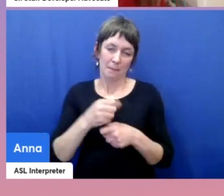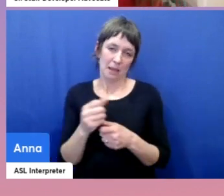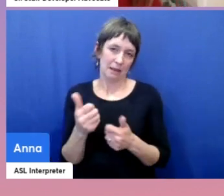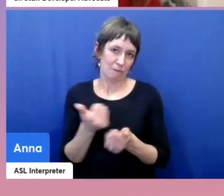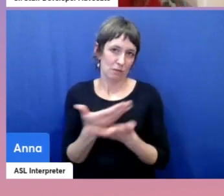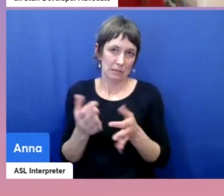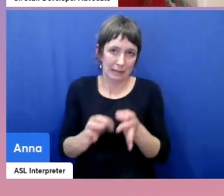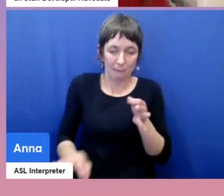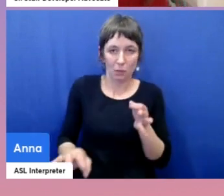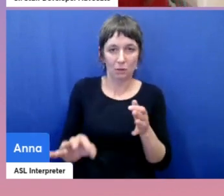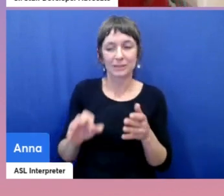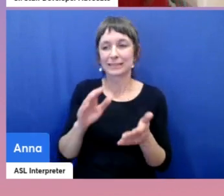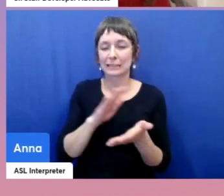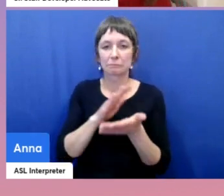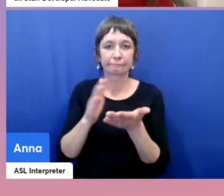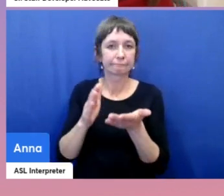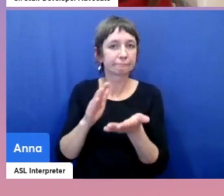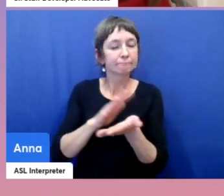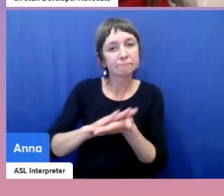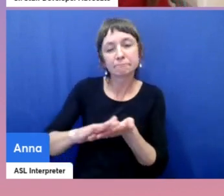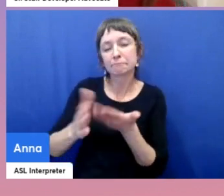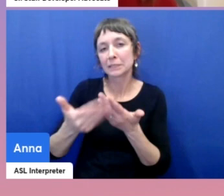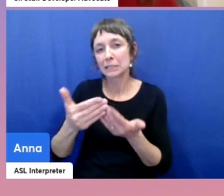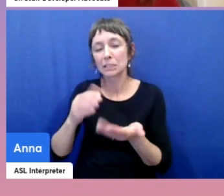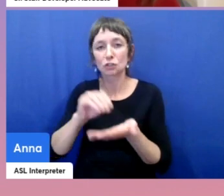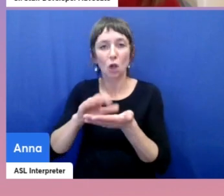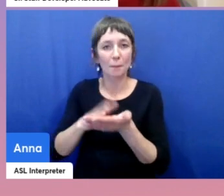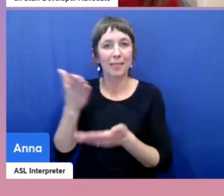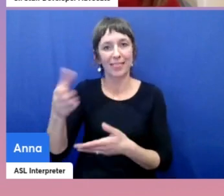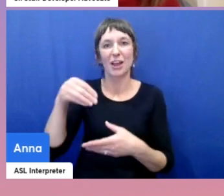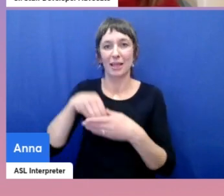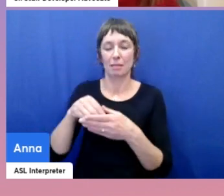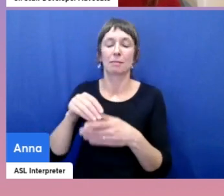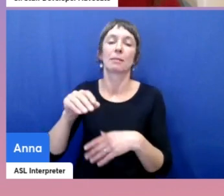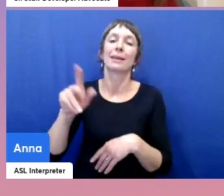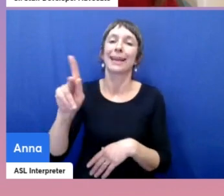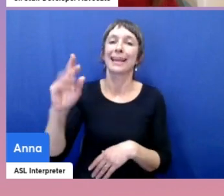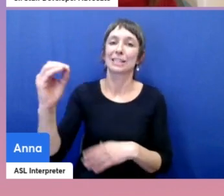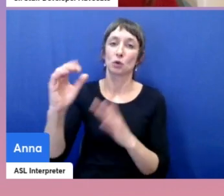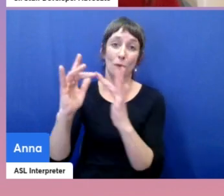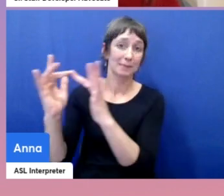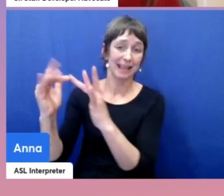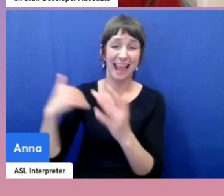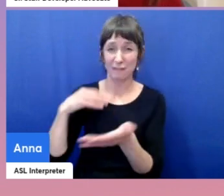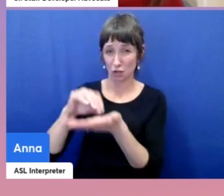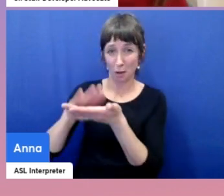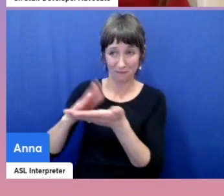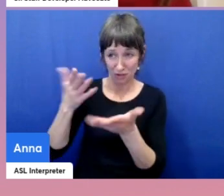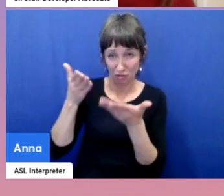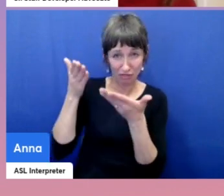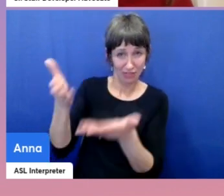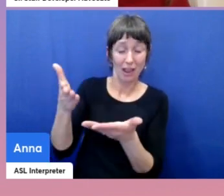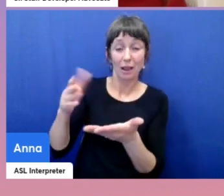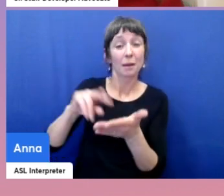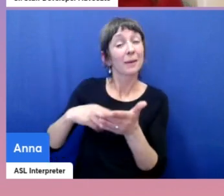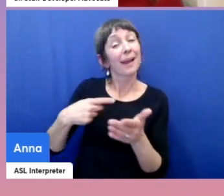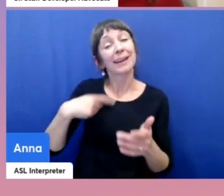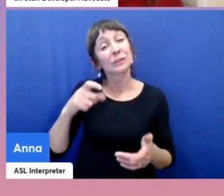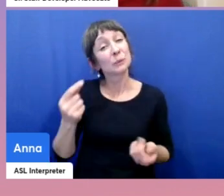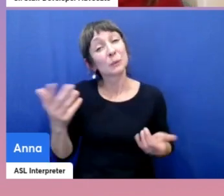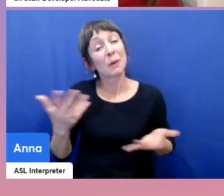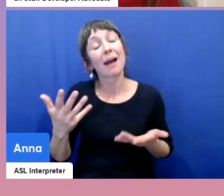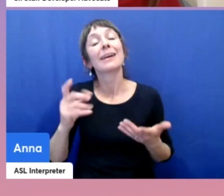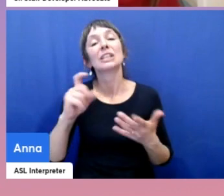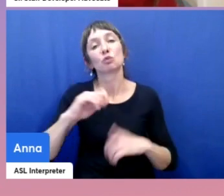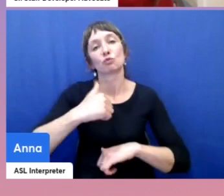because it's nicely documented in the K0 site. And having that documentation in place meant that all I needed to do was create a